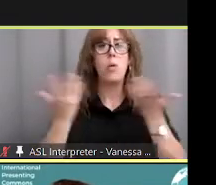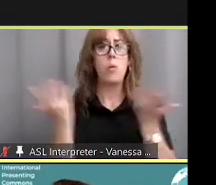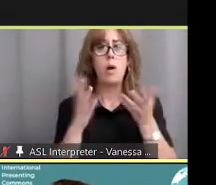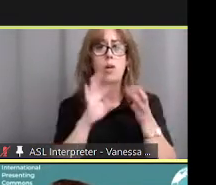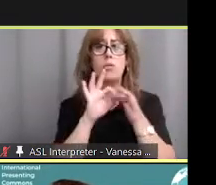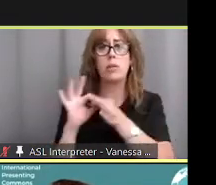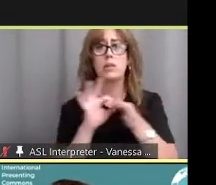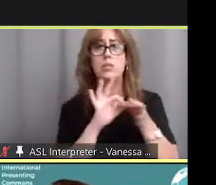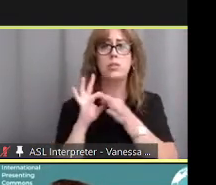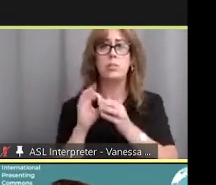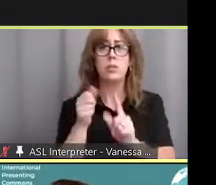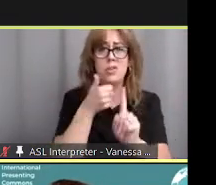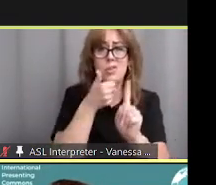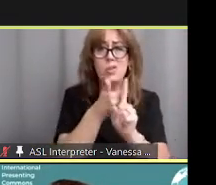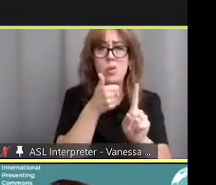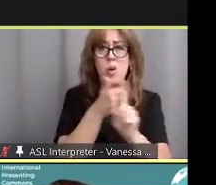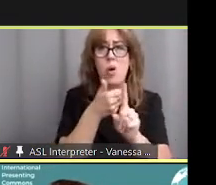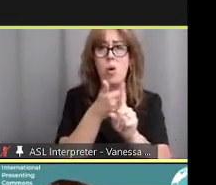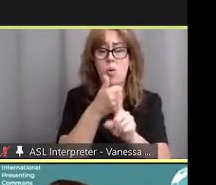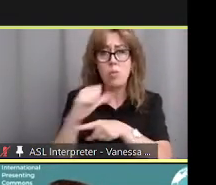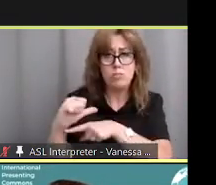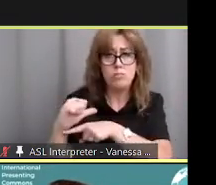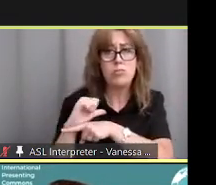own practice, work, and